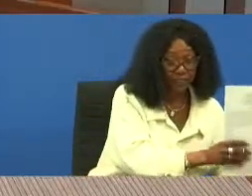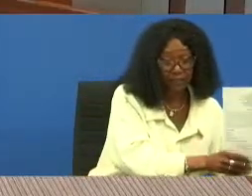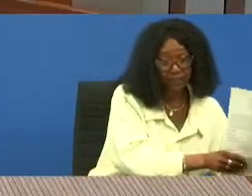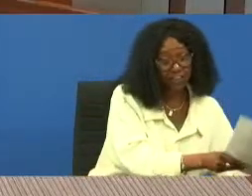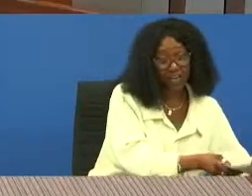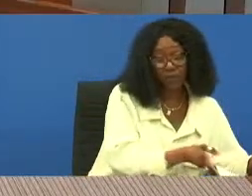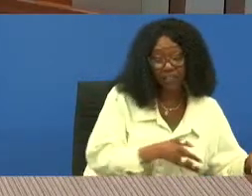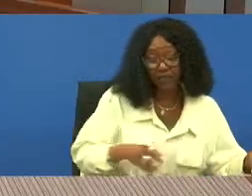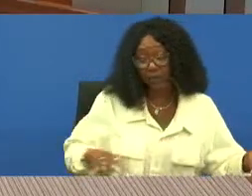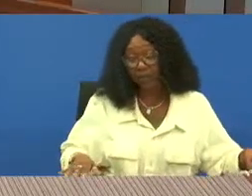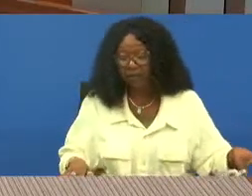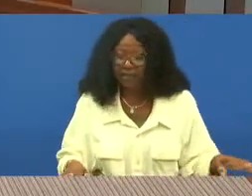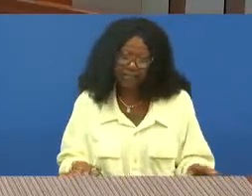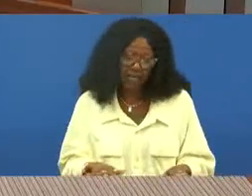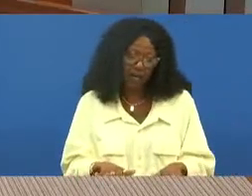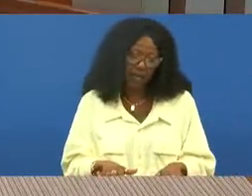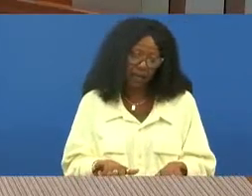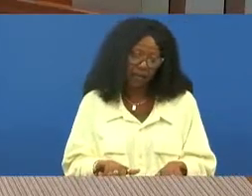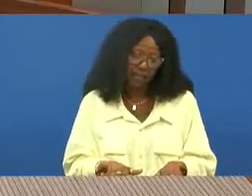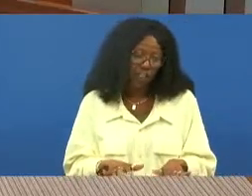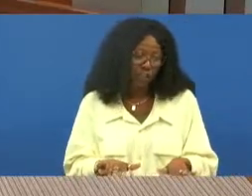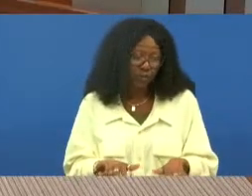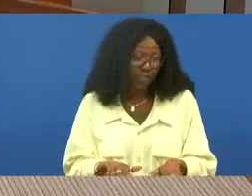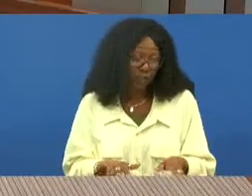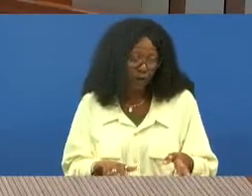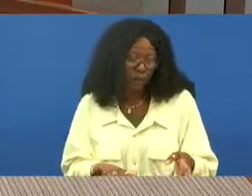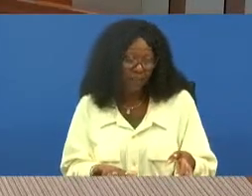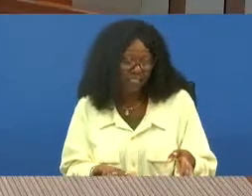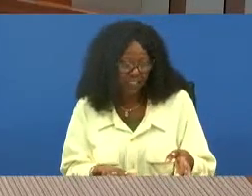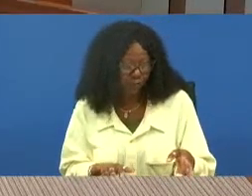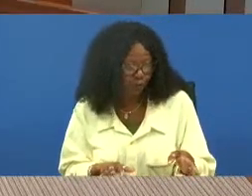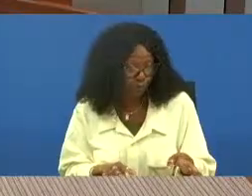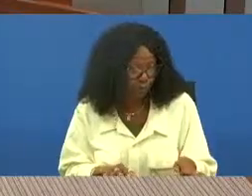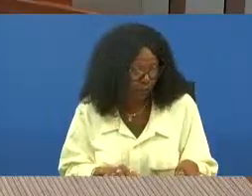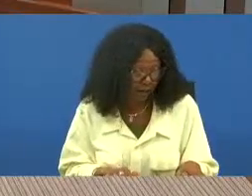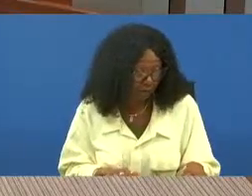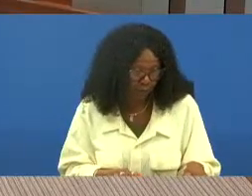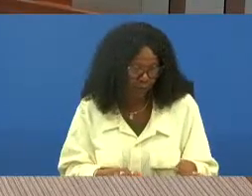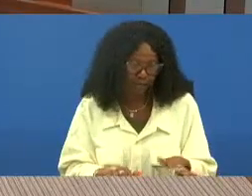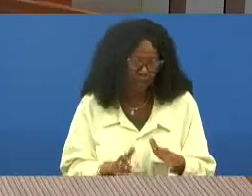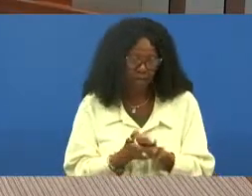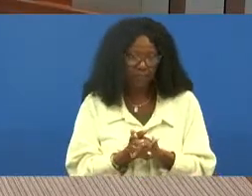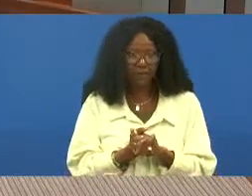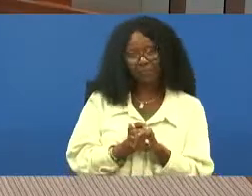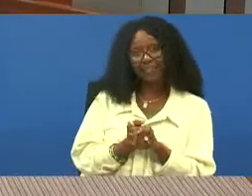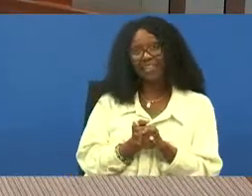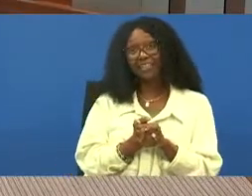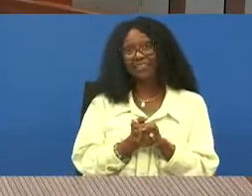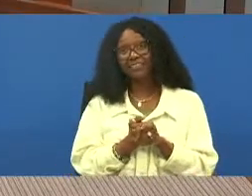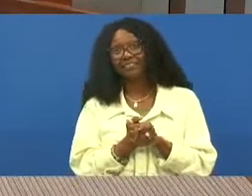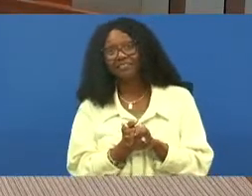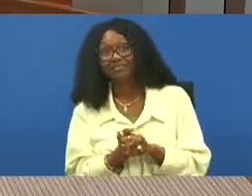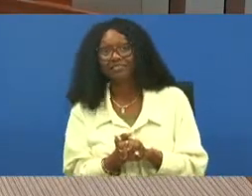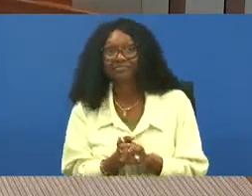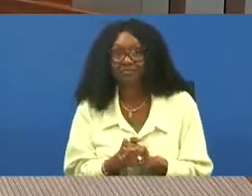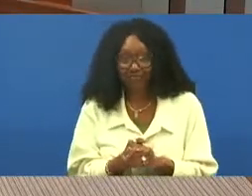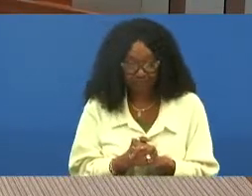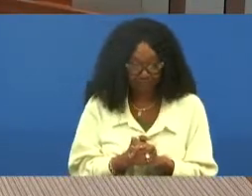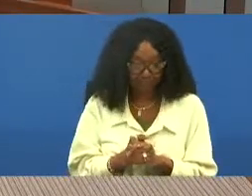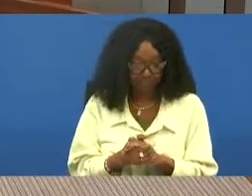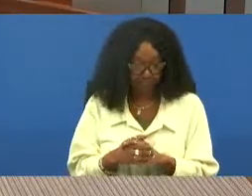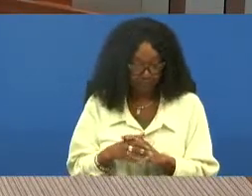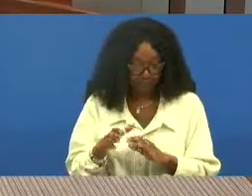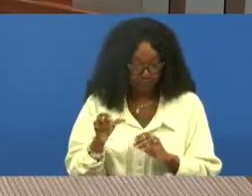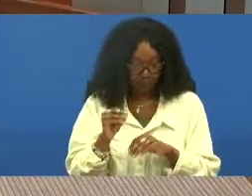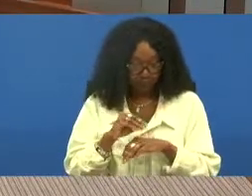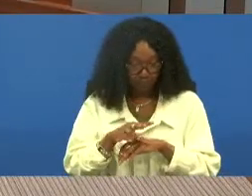Accepting recommendation of the Project Oversight Committee for Hunt & Partners as the finalist to serve as the city parish owner's advisor